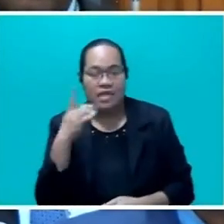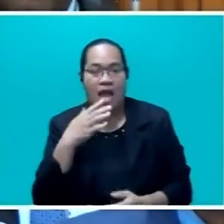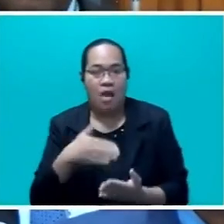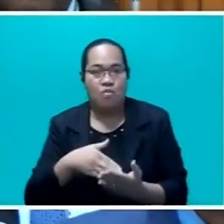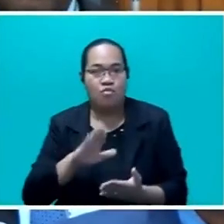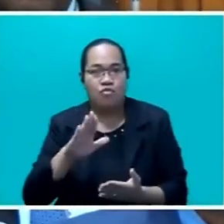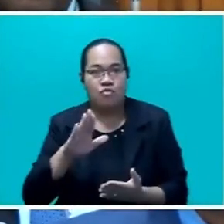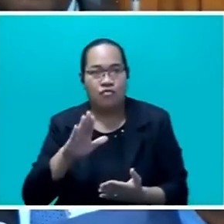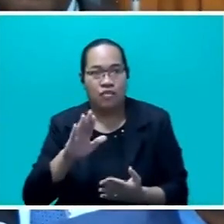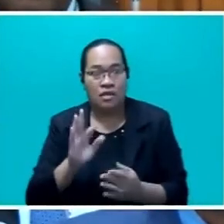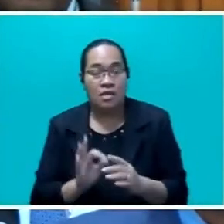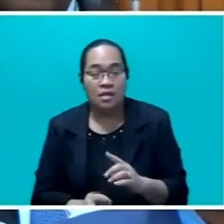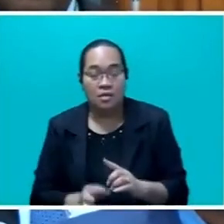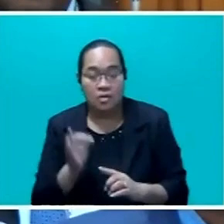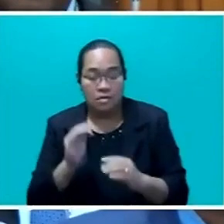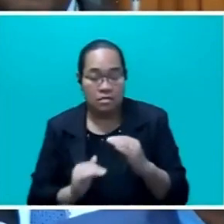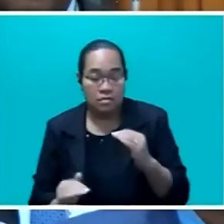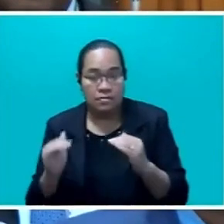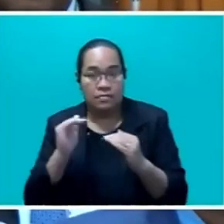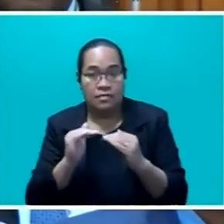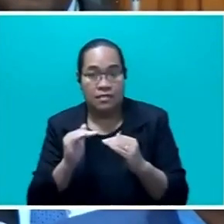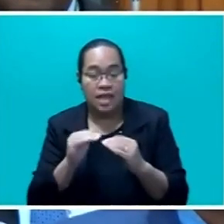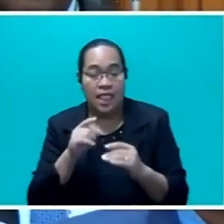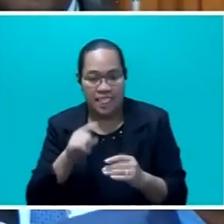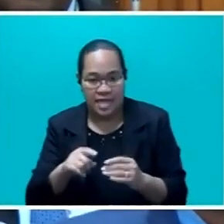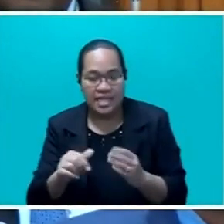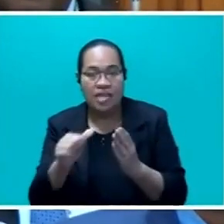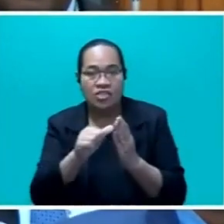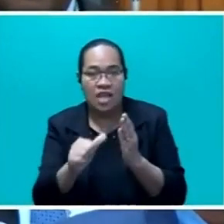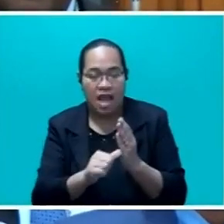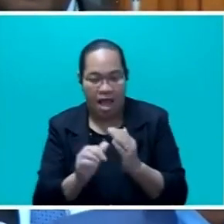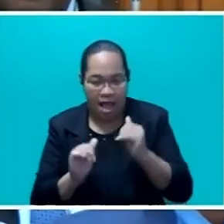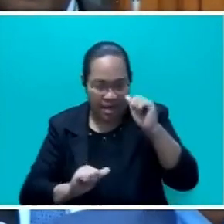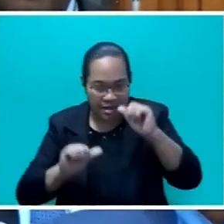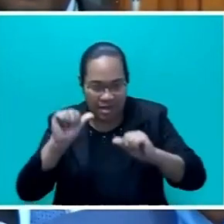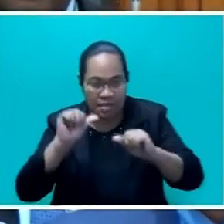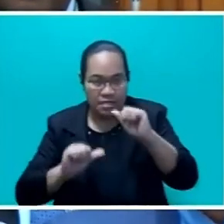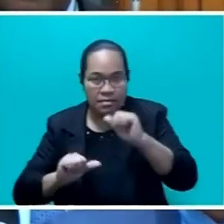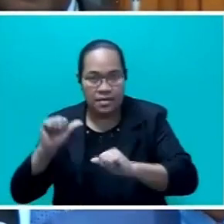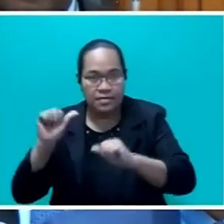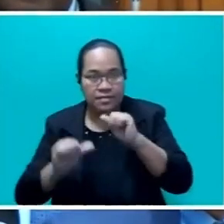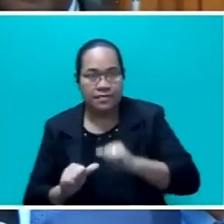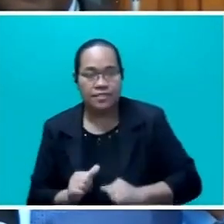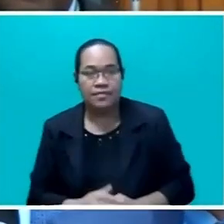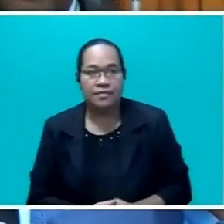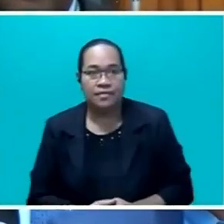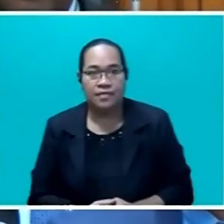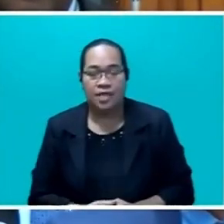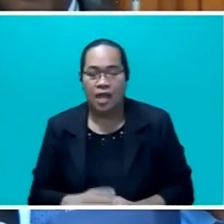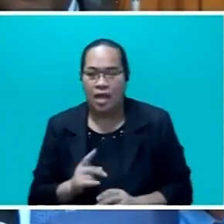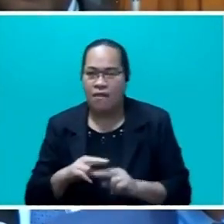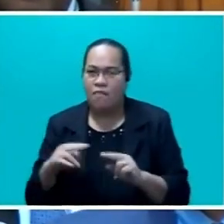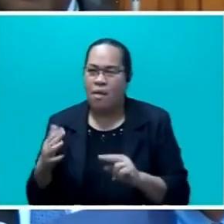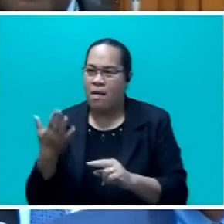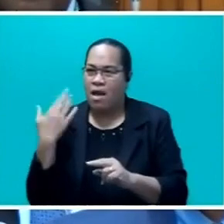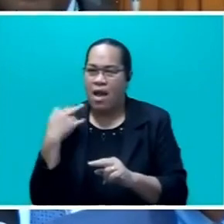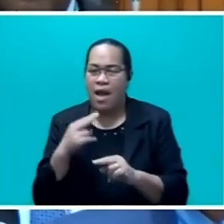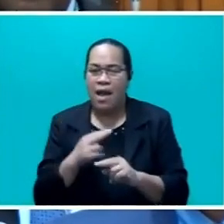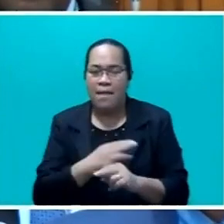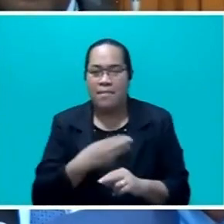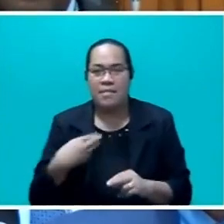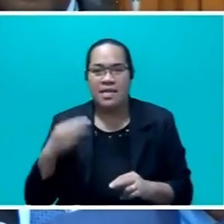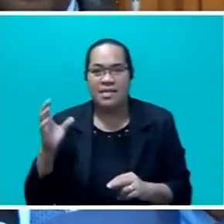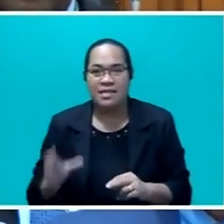launched this particular gender assessment when the former minister was there, Minister Mosese